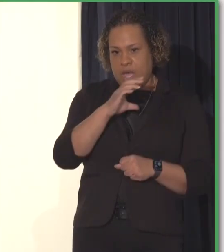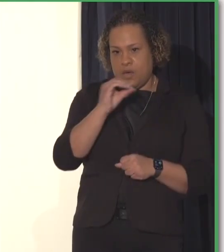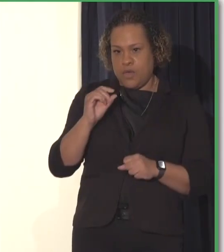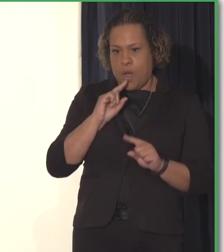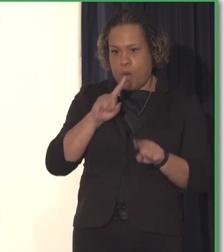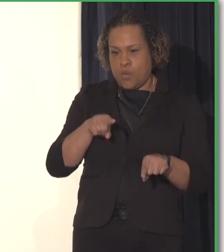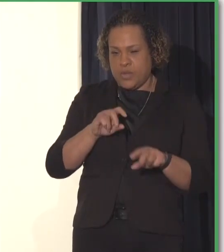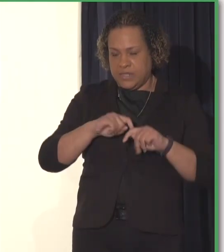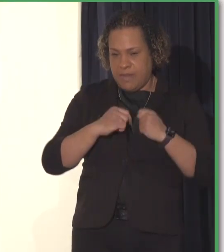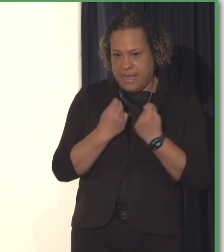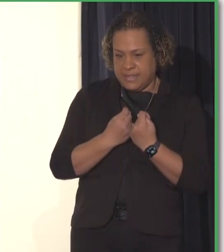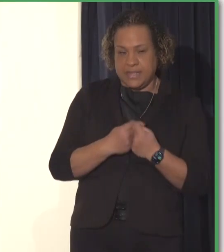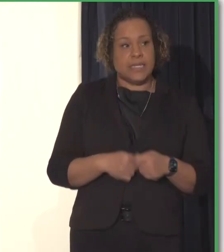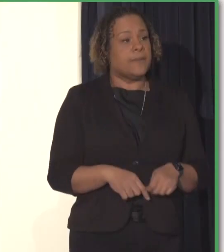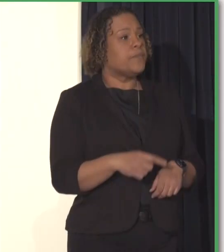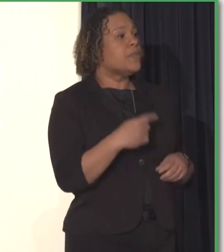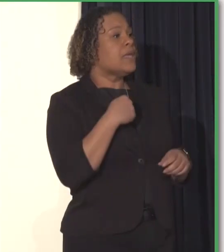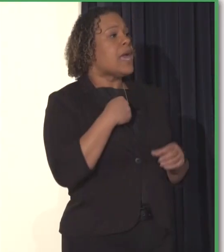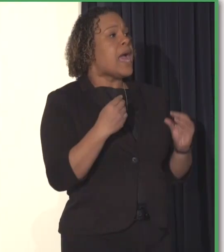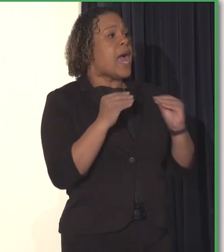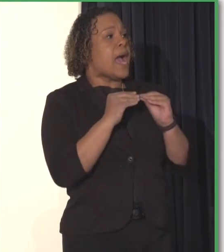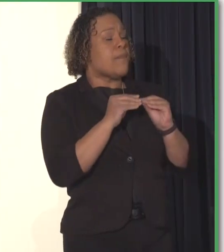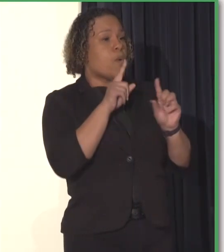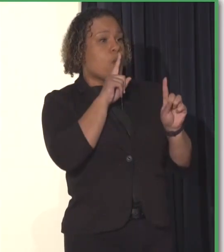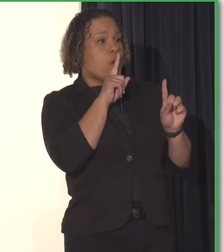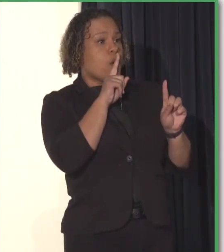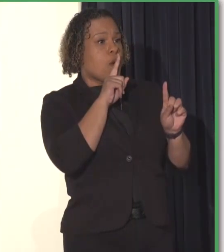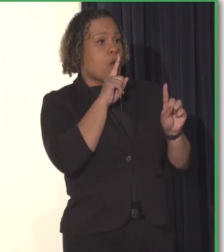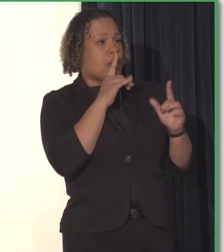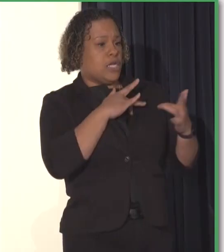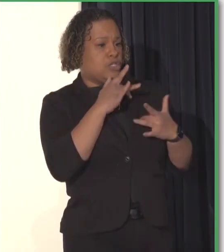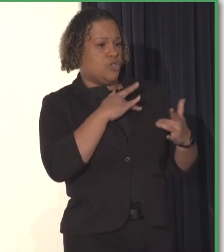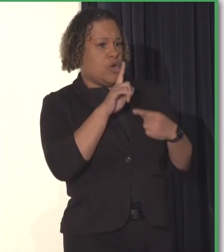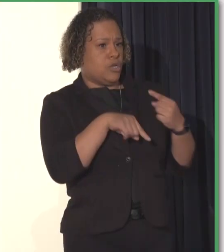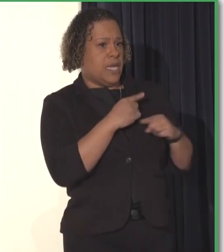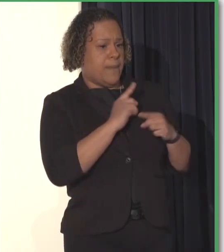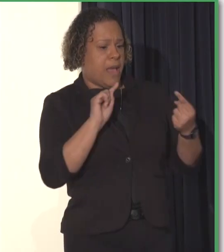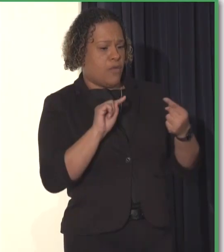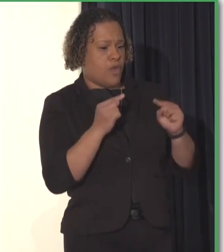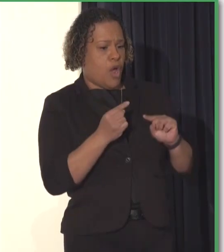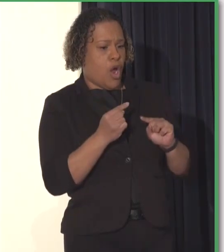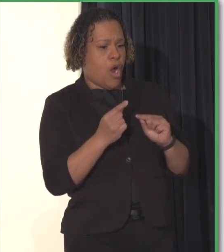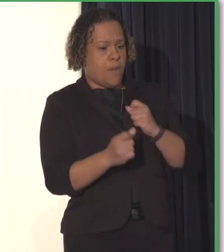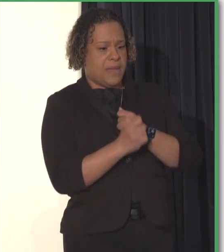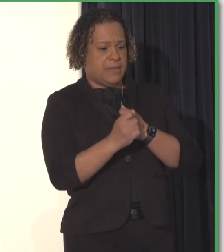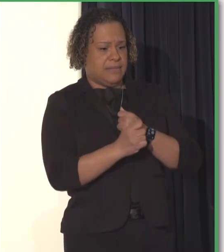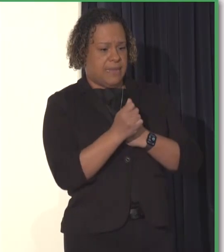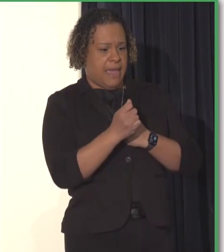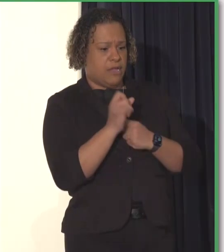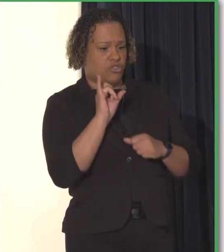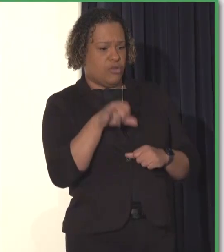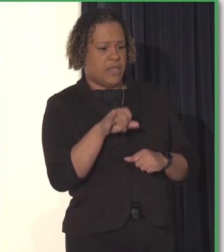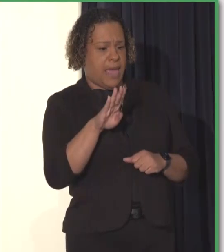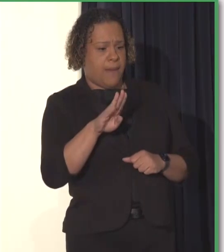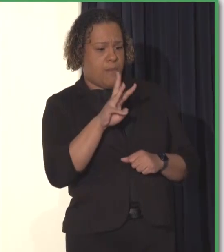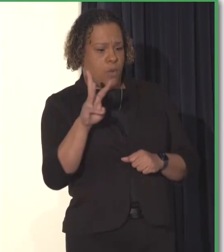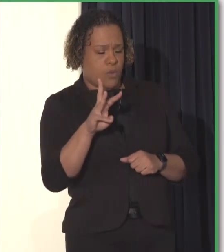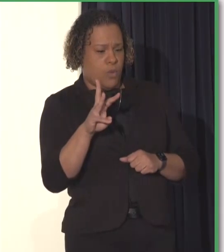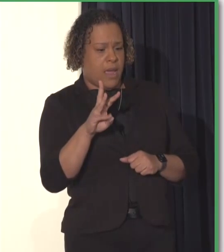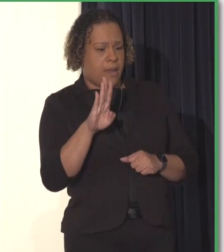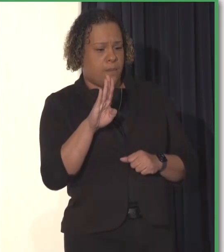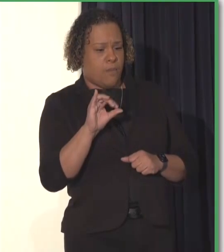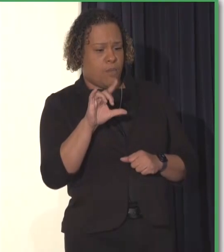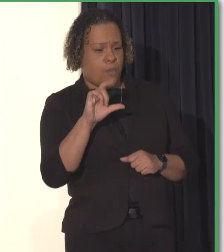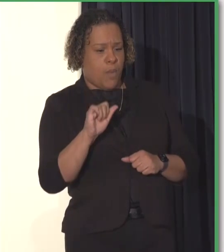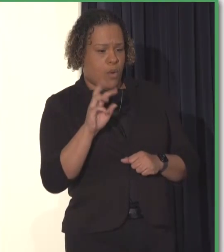I'm more concerned about the harm and danger that this BolaWrap may